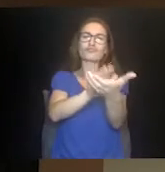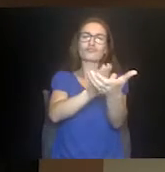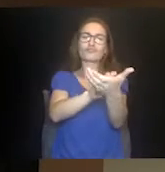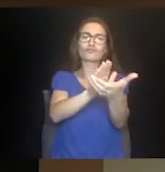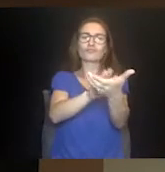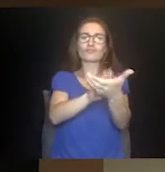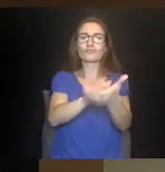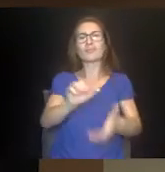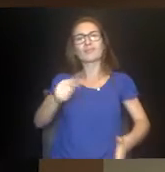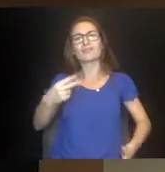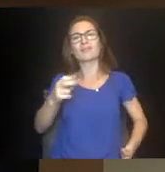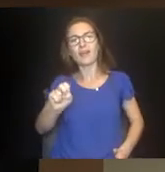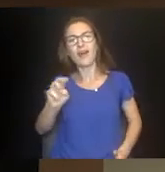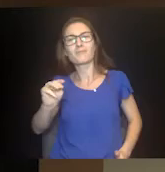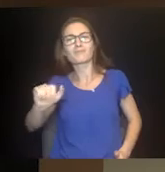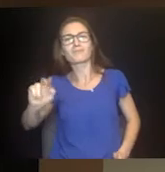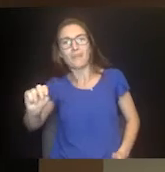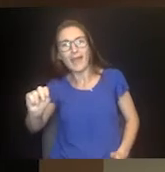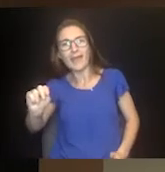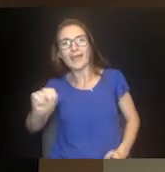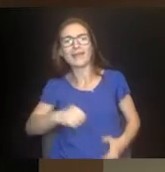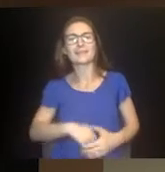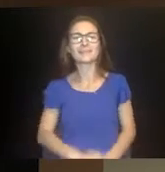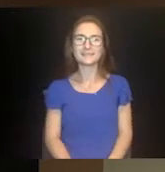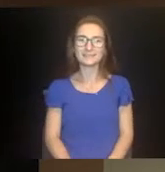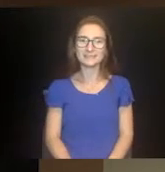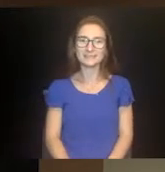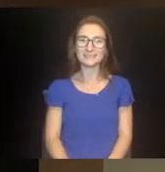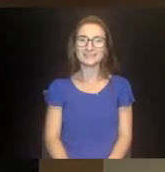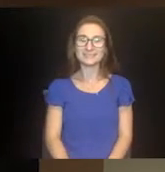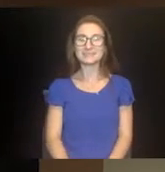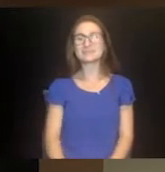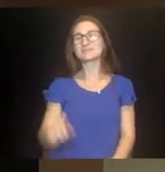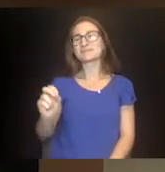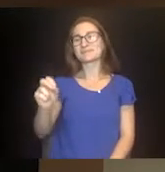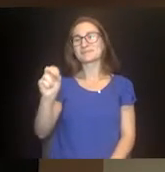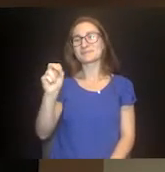just, applause the man of the hour.